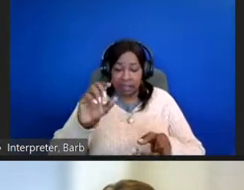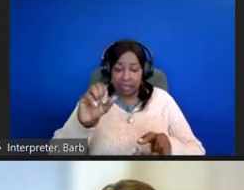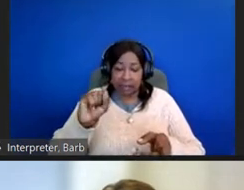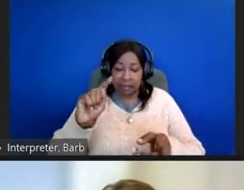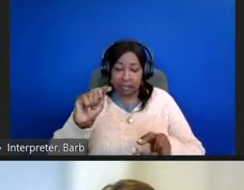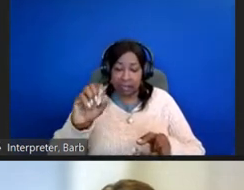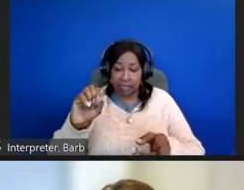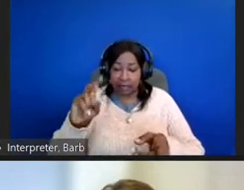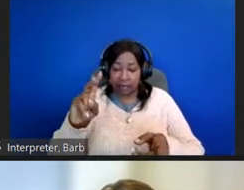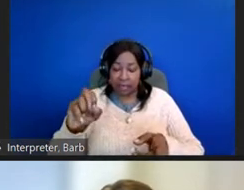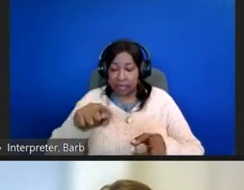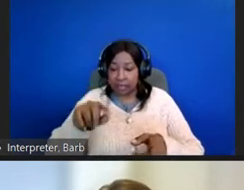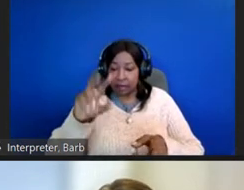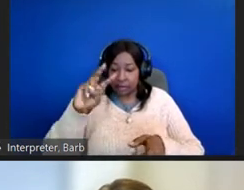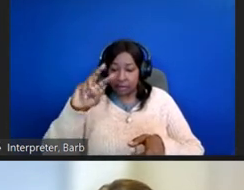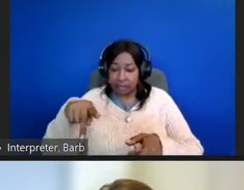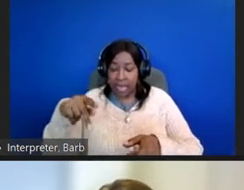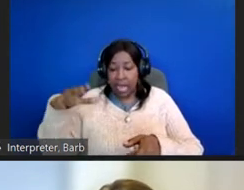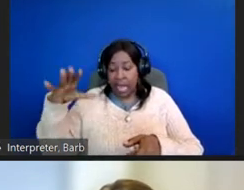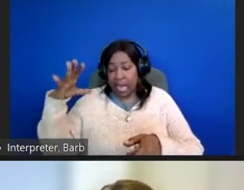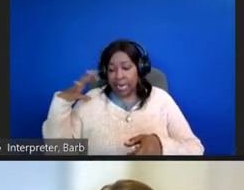Construction.